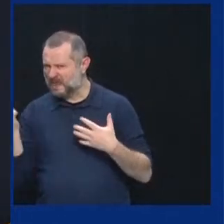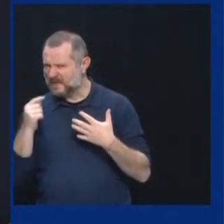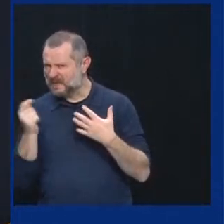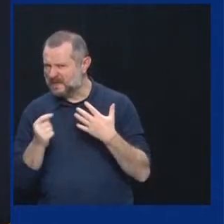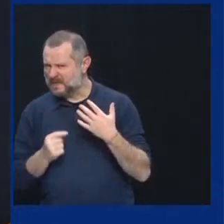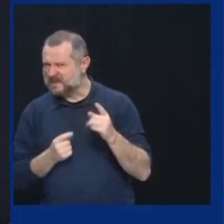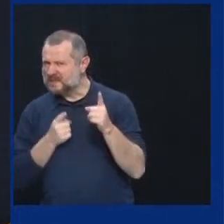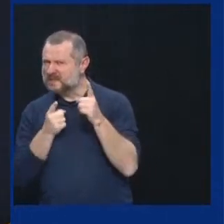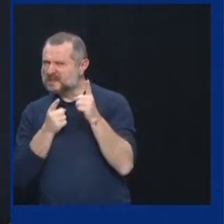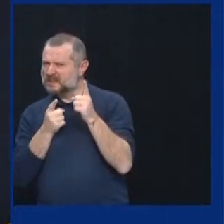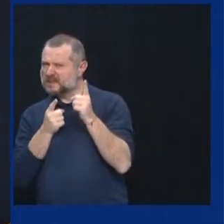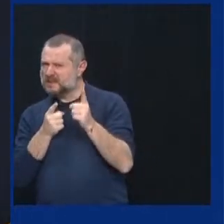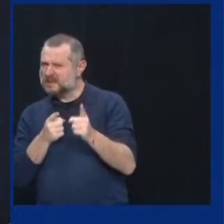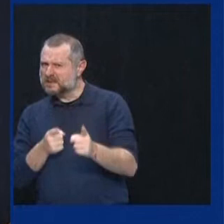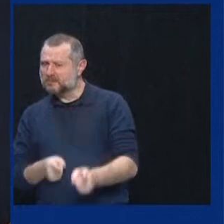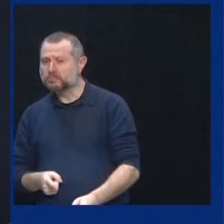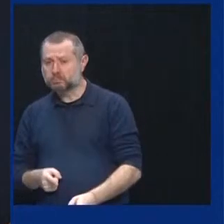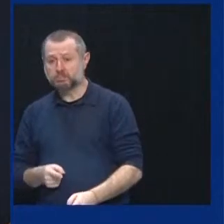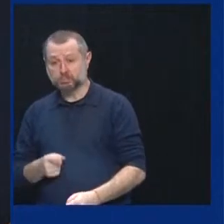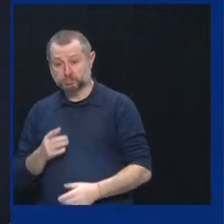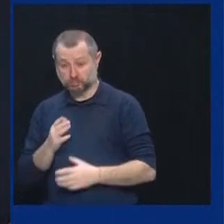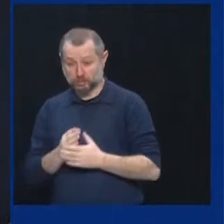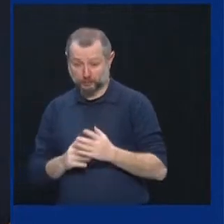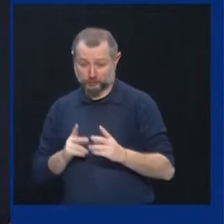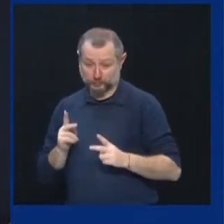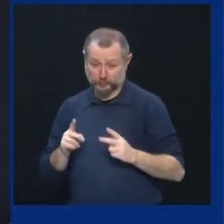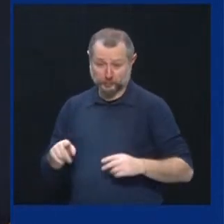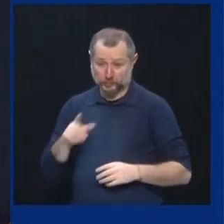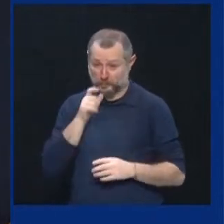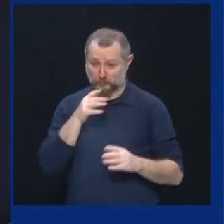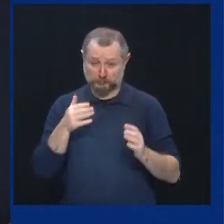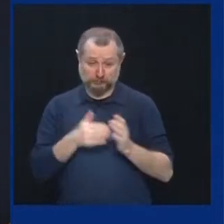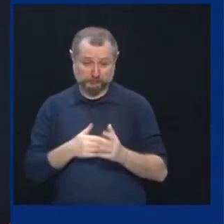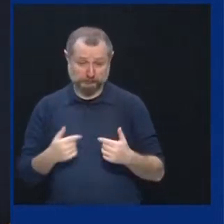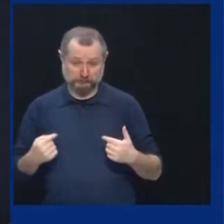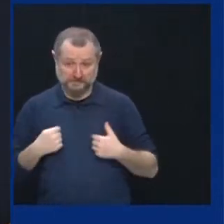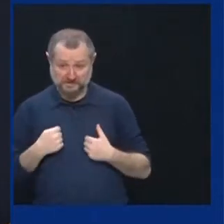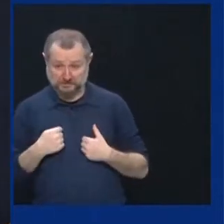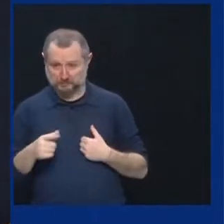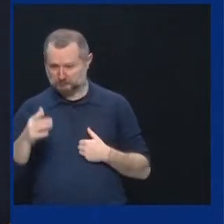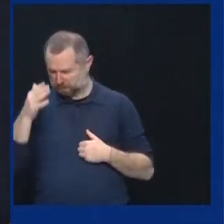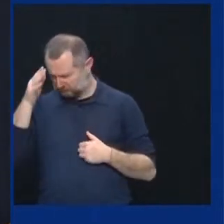Some people who have had a long-term problem with this office, which still goes on,